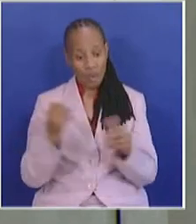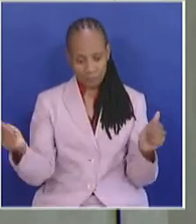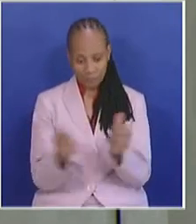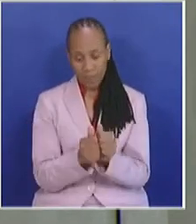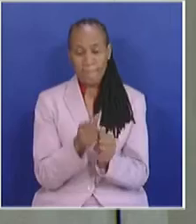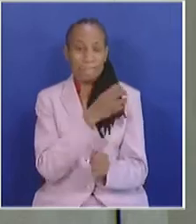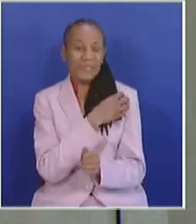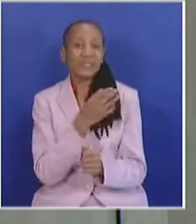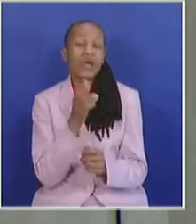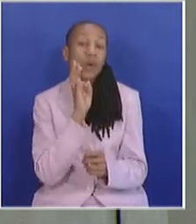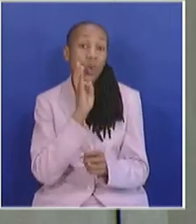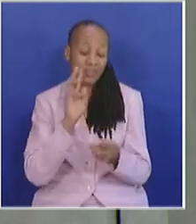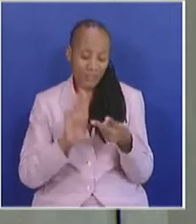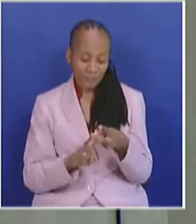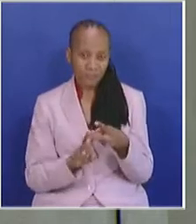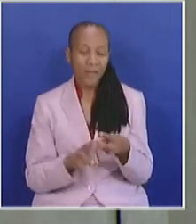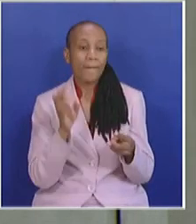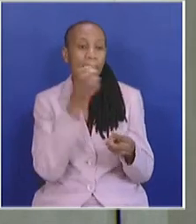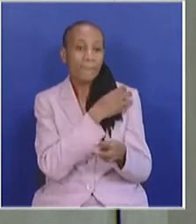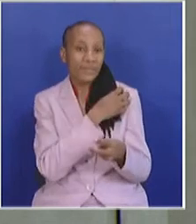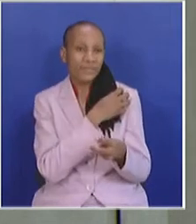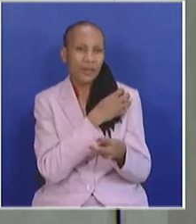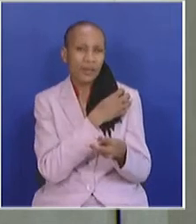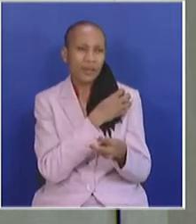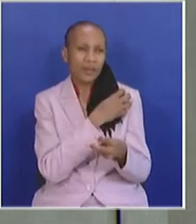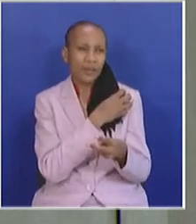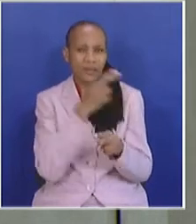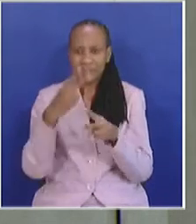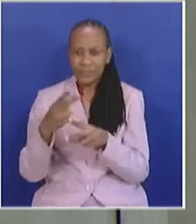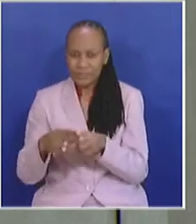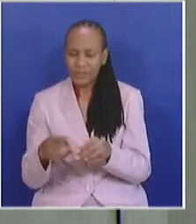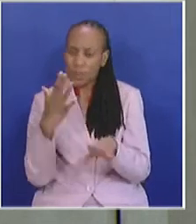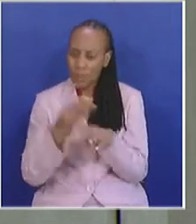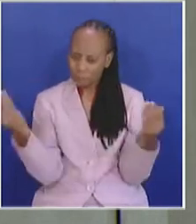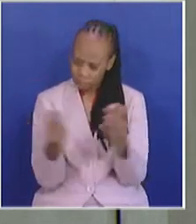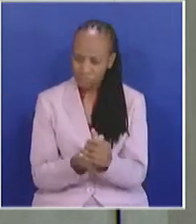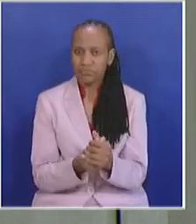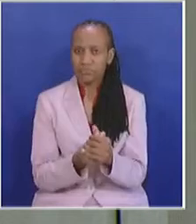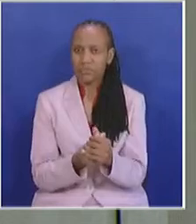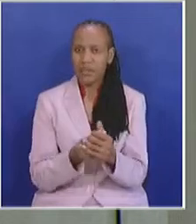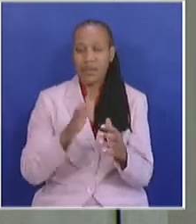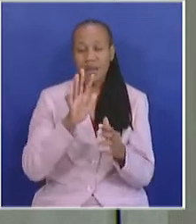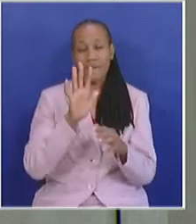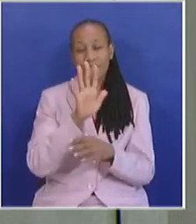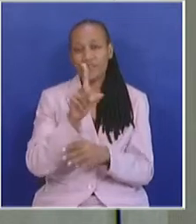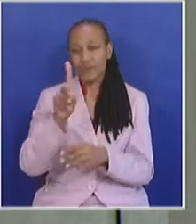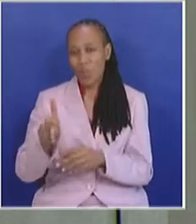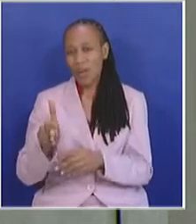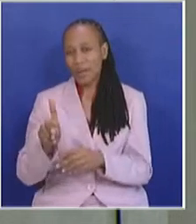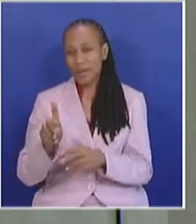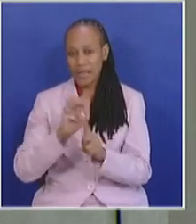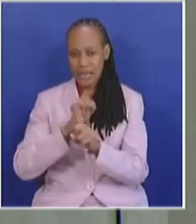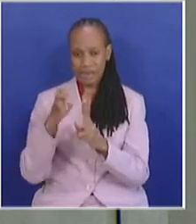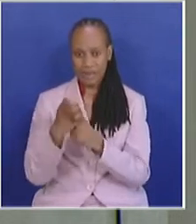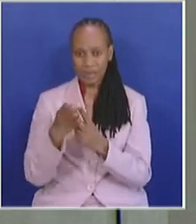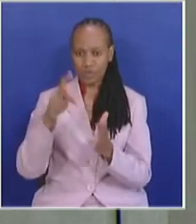Mokonyane and Minister Molewa, more than 21 water use licenses and 51 environmental approvals have been